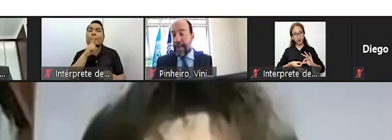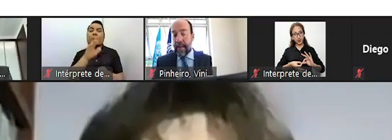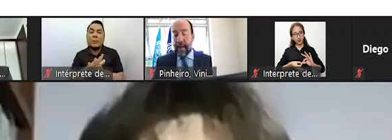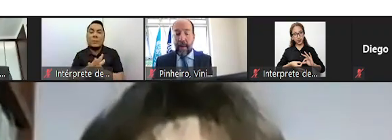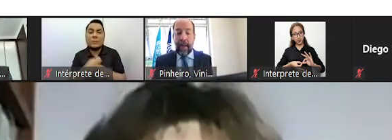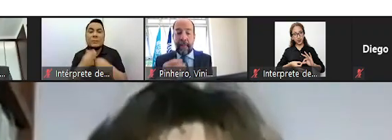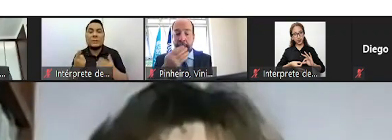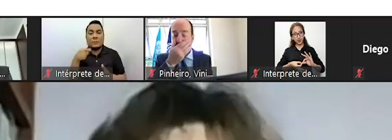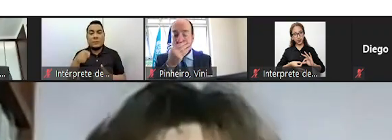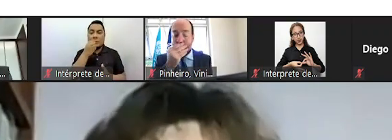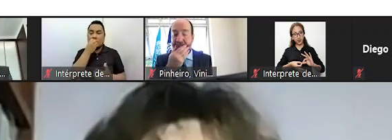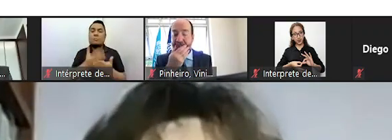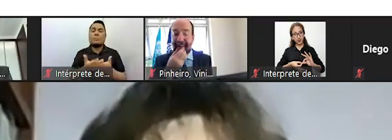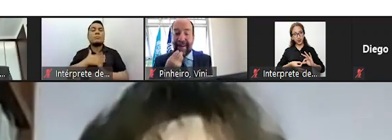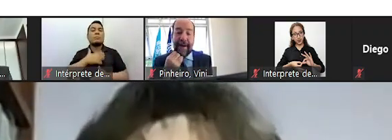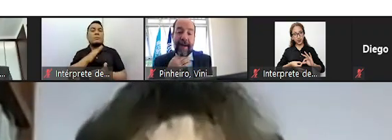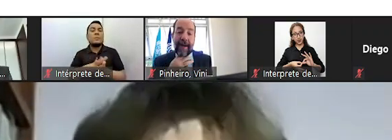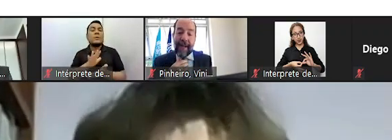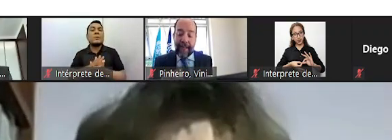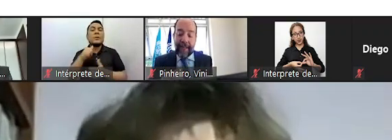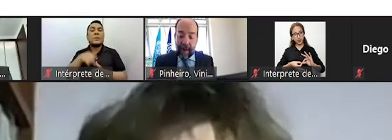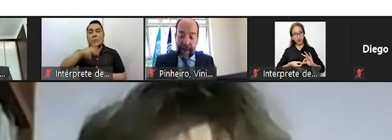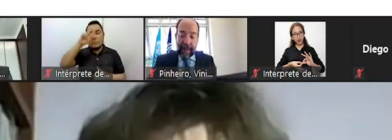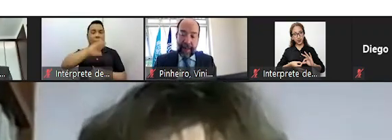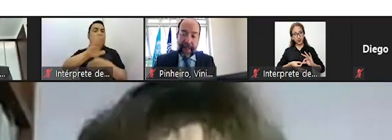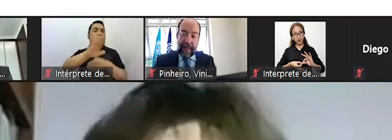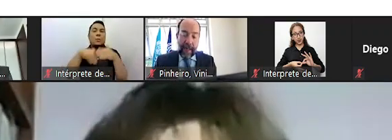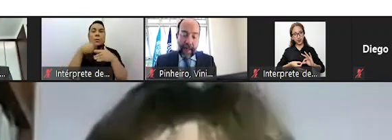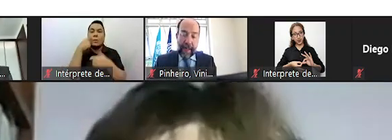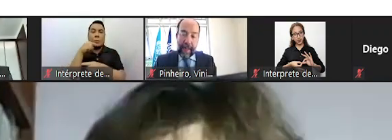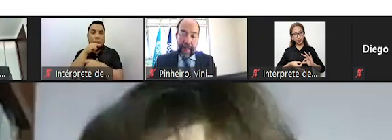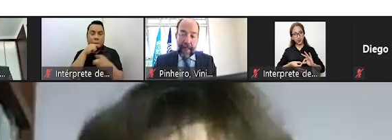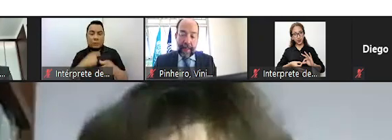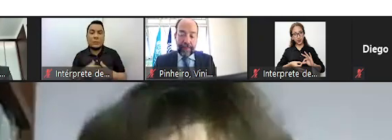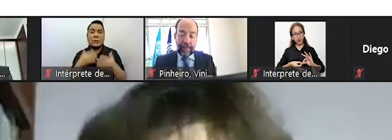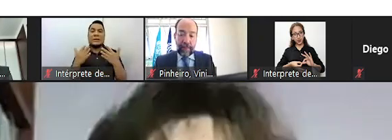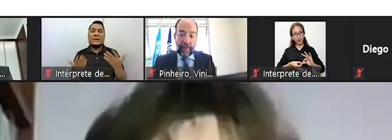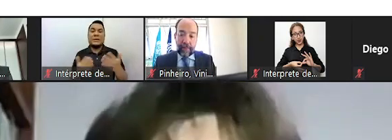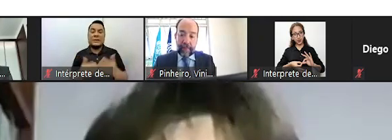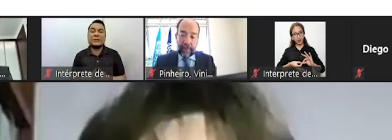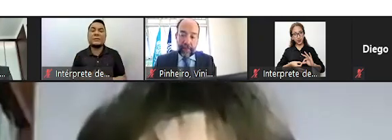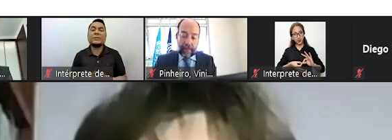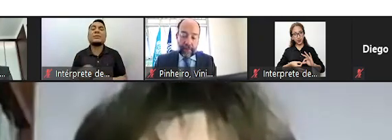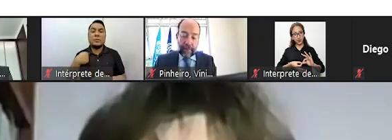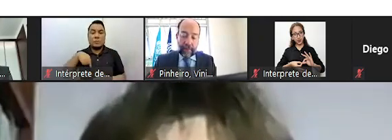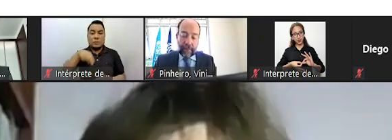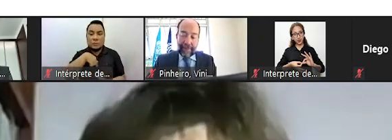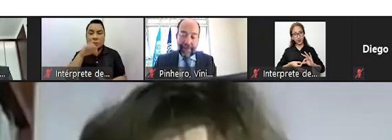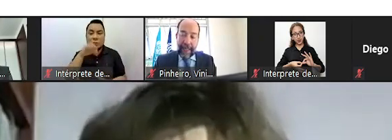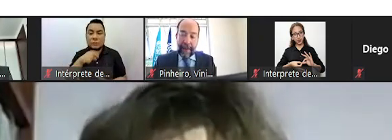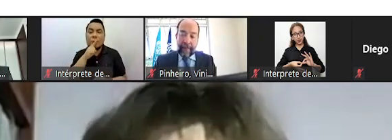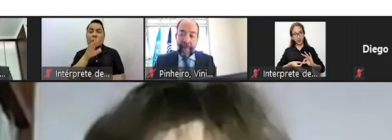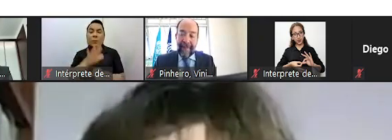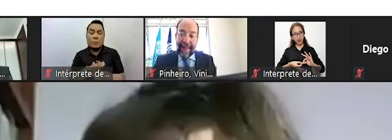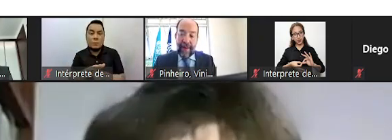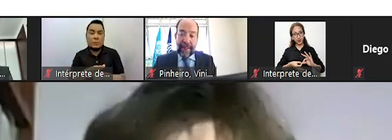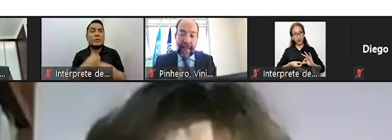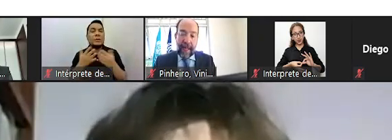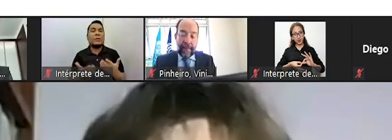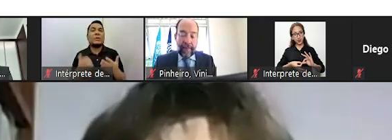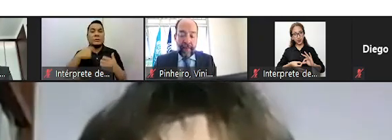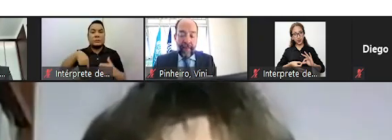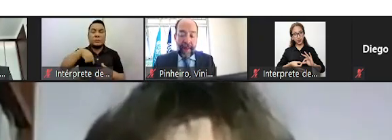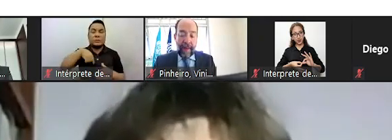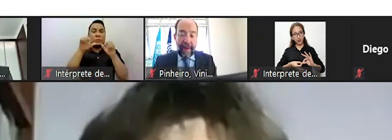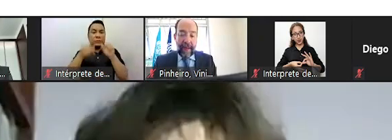business people get together and commit and engage themselves for the well-being of our country so